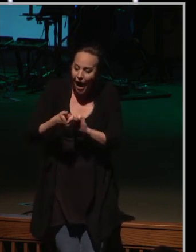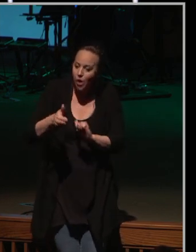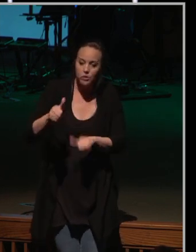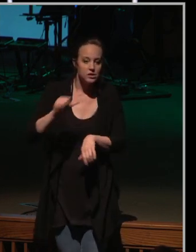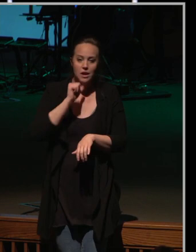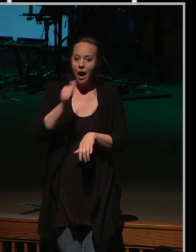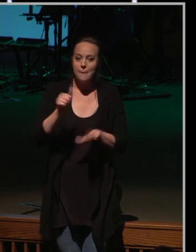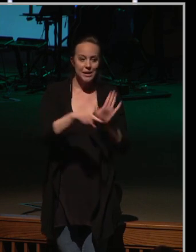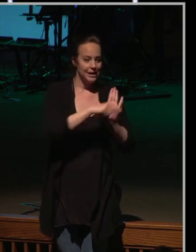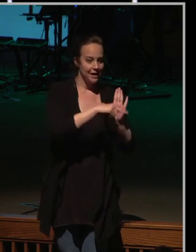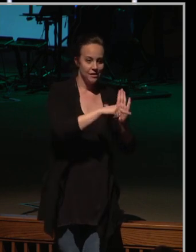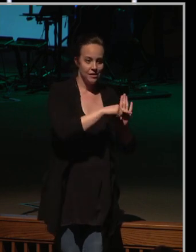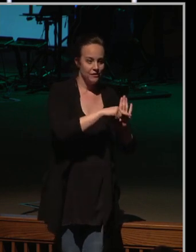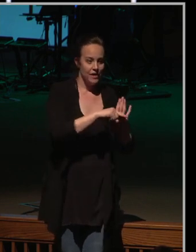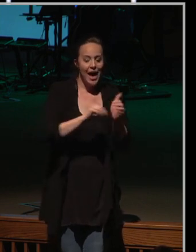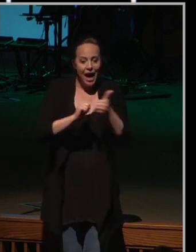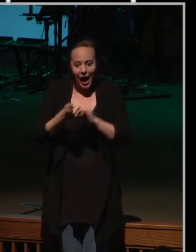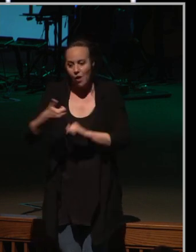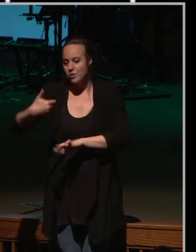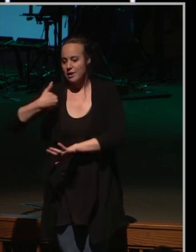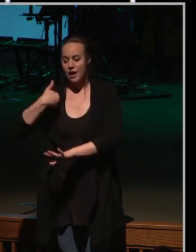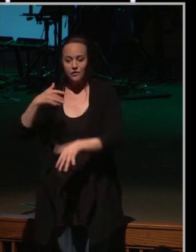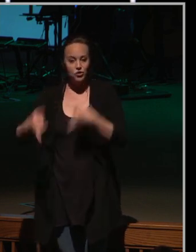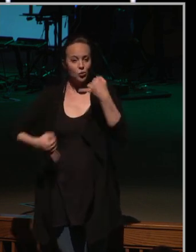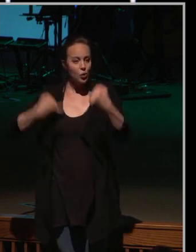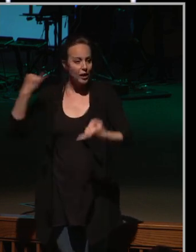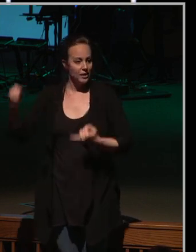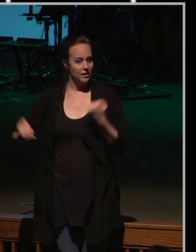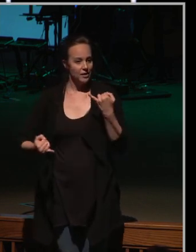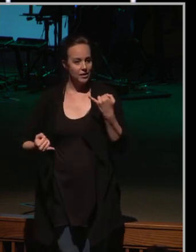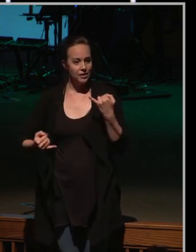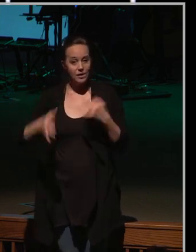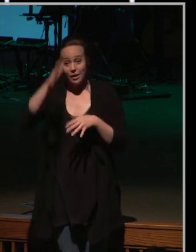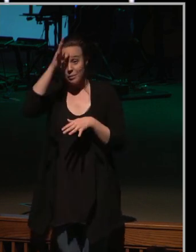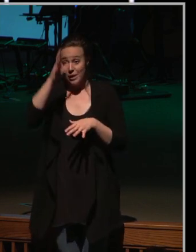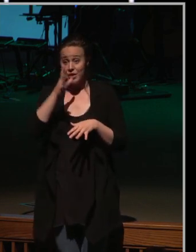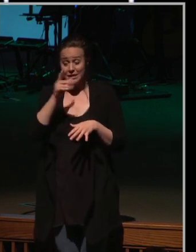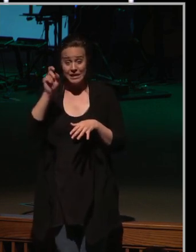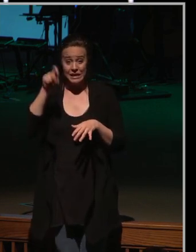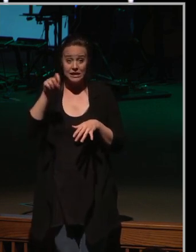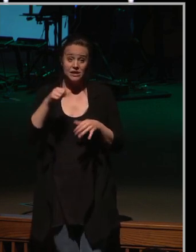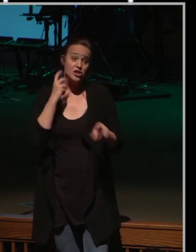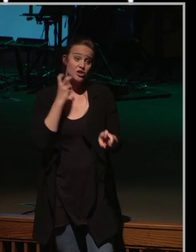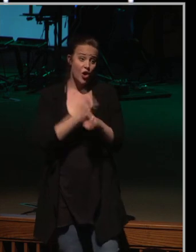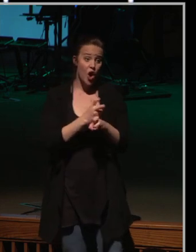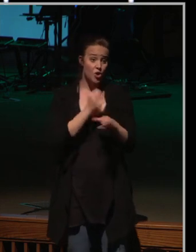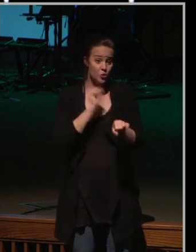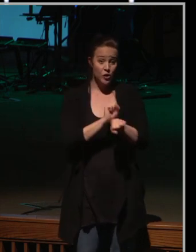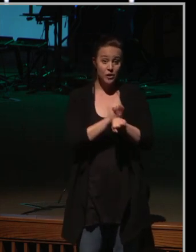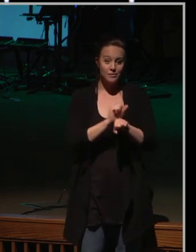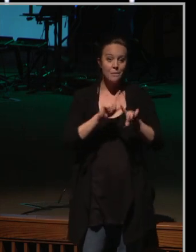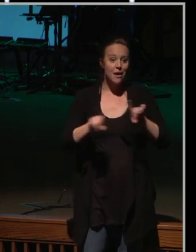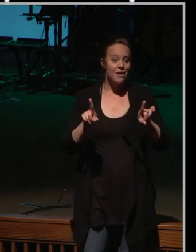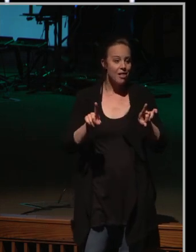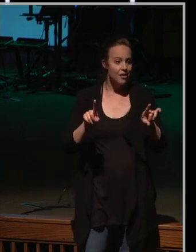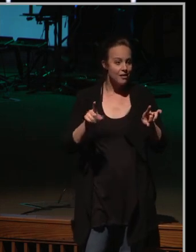Parents, let's put the work in to strengthen the core. Amen?